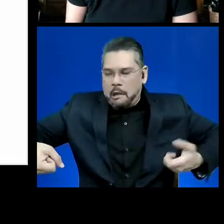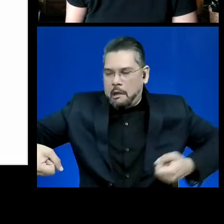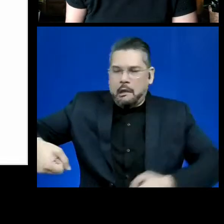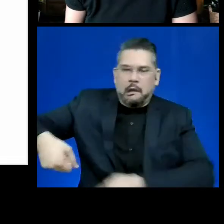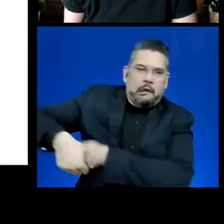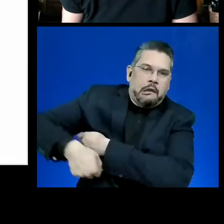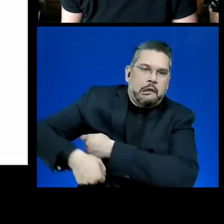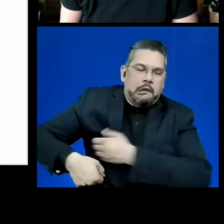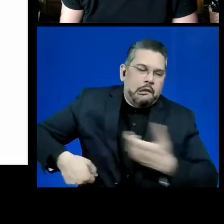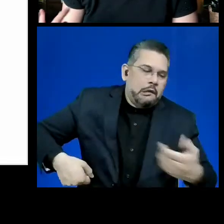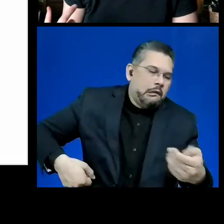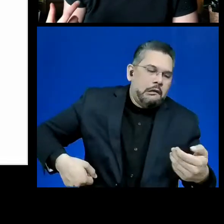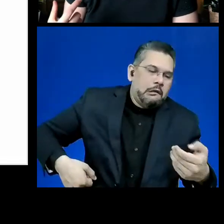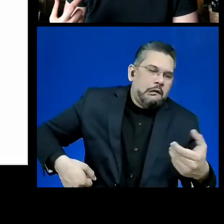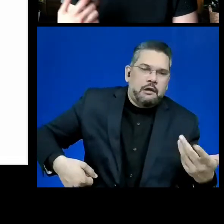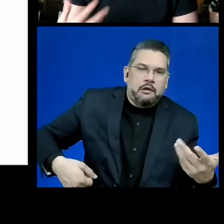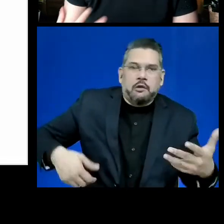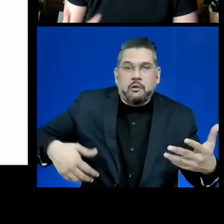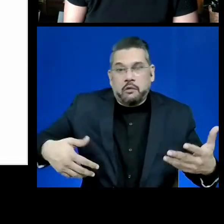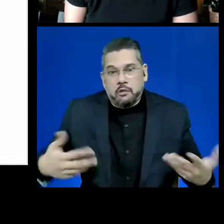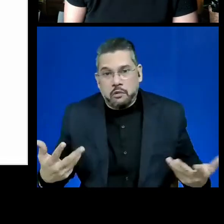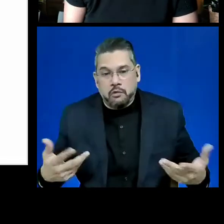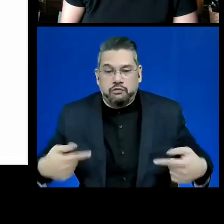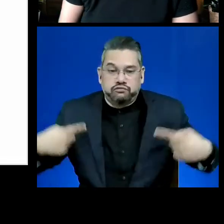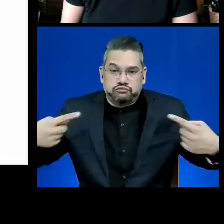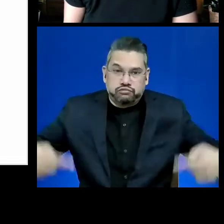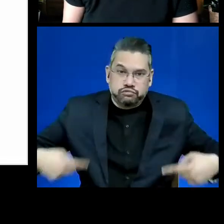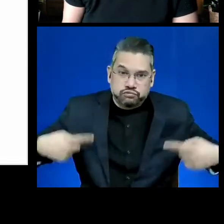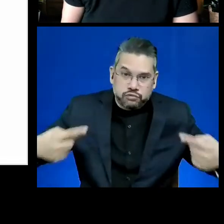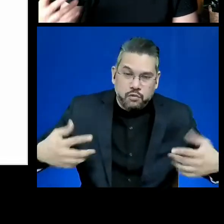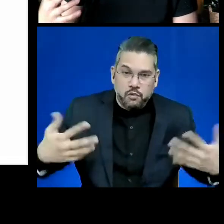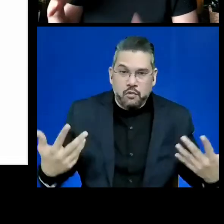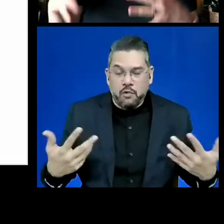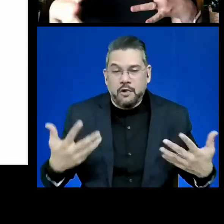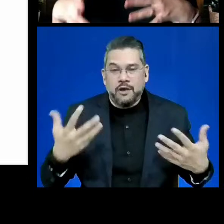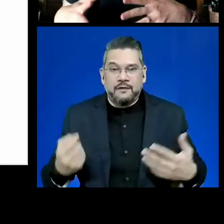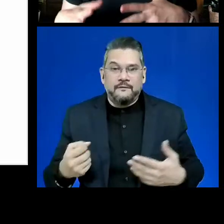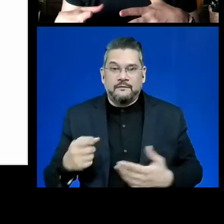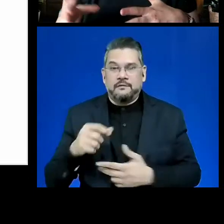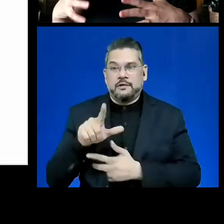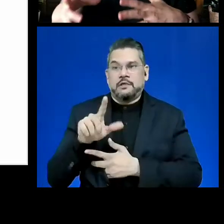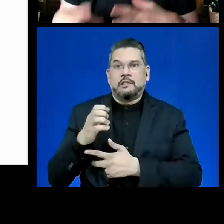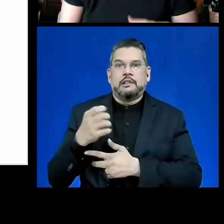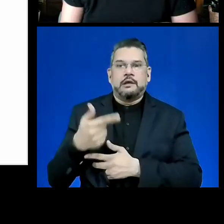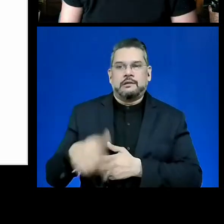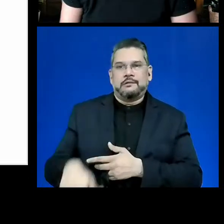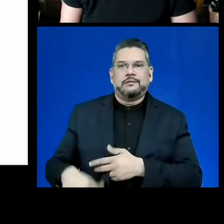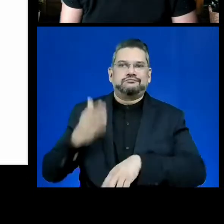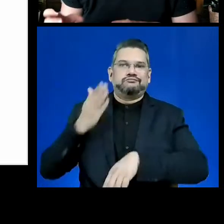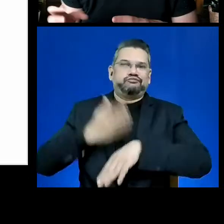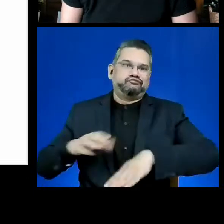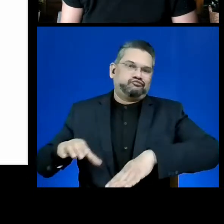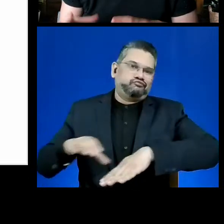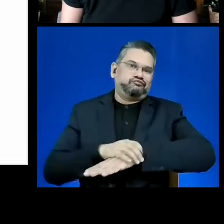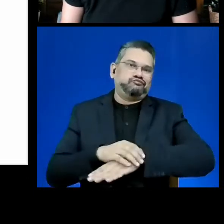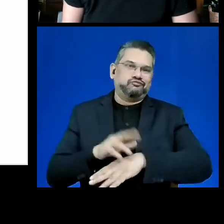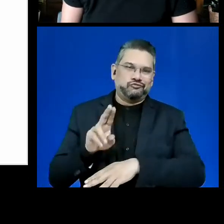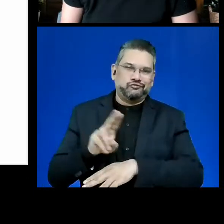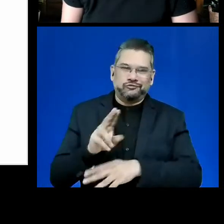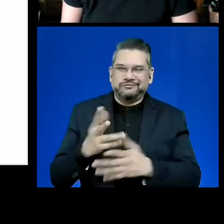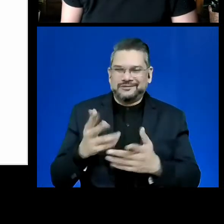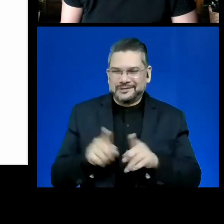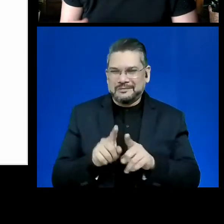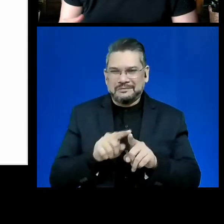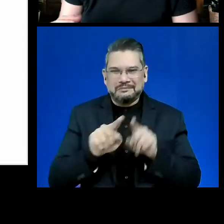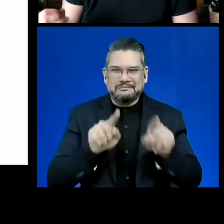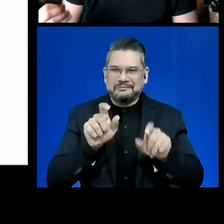with a prosthetic leg. So when you're considering accessibility, don't get pigeonholed into just thinking that it's only for